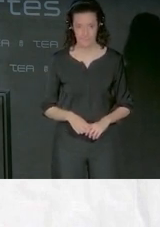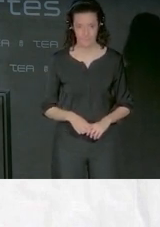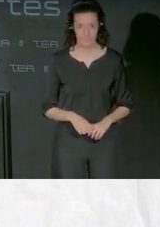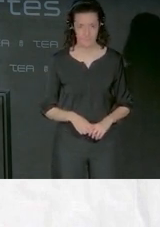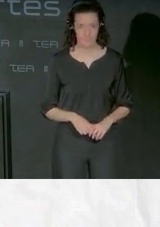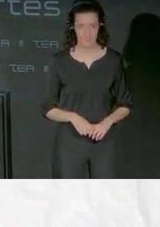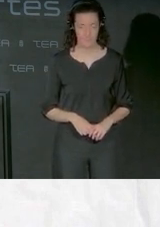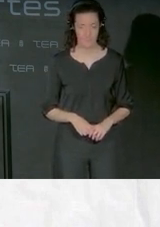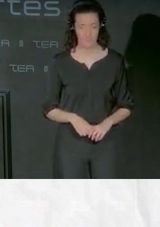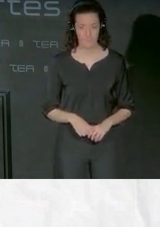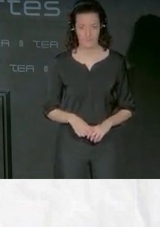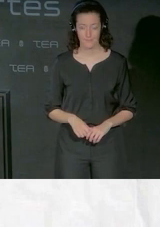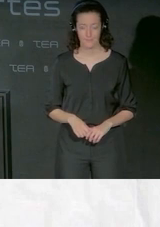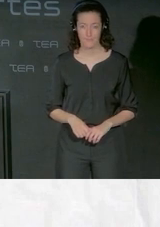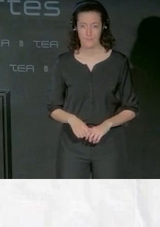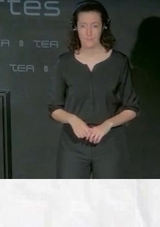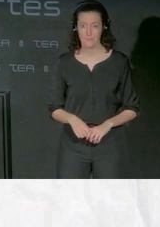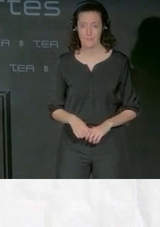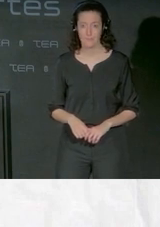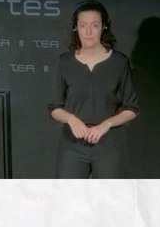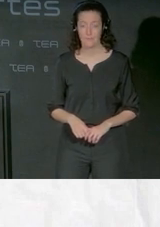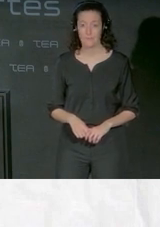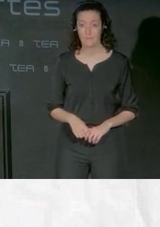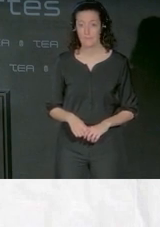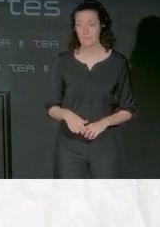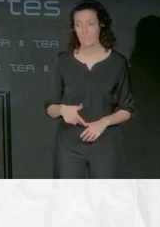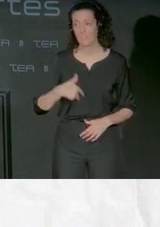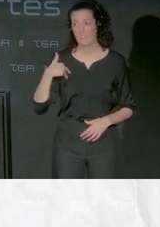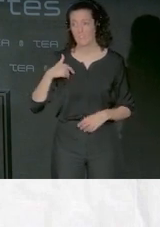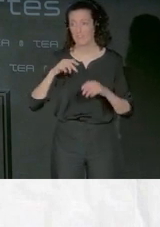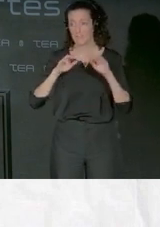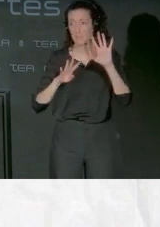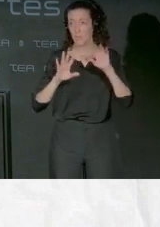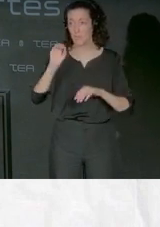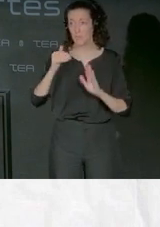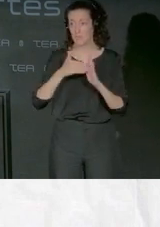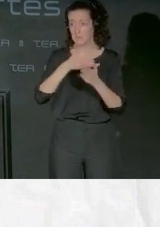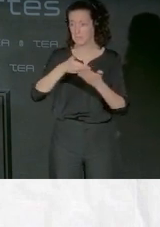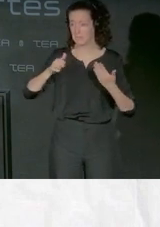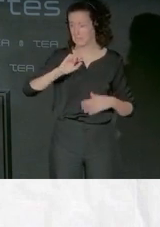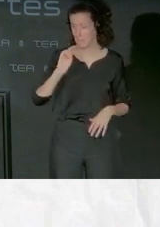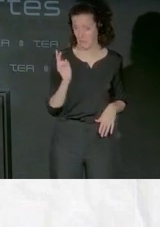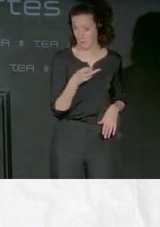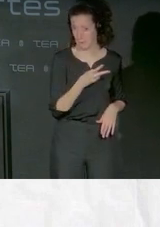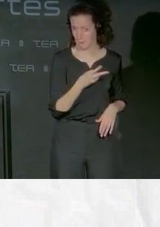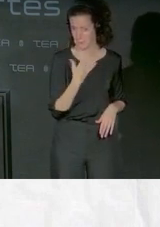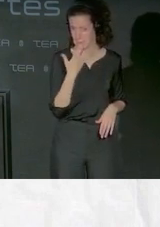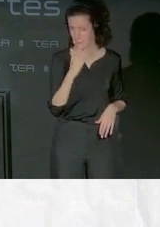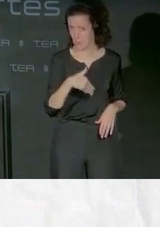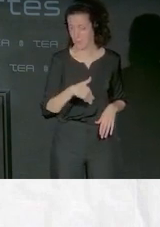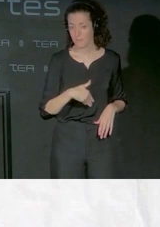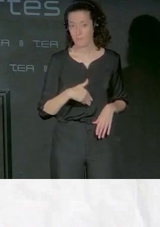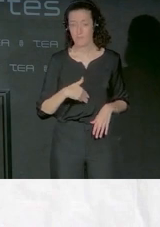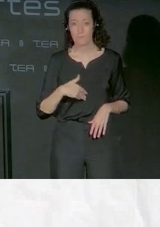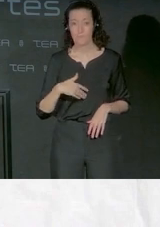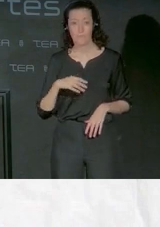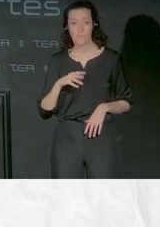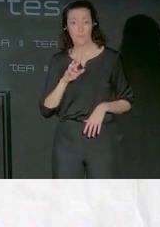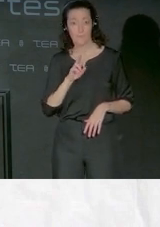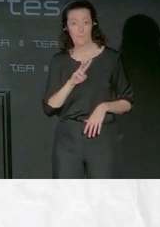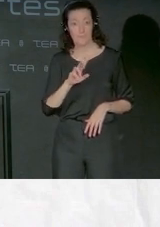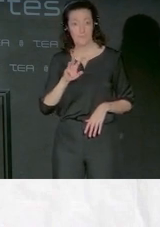The video game sector is about 23.5 billion euro in the European Union. This is a study about